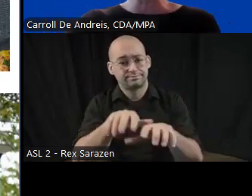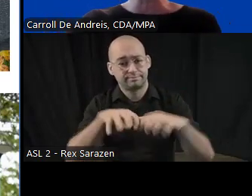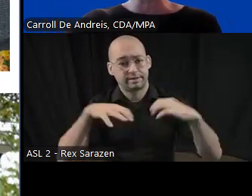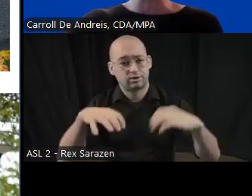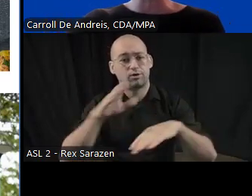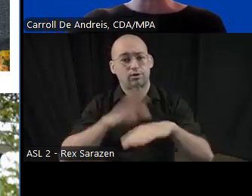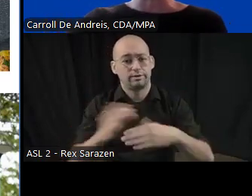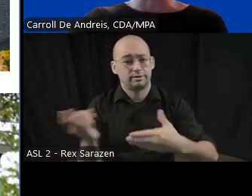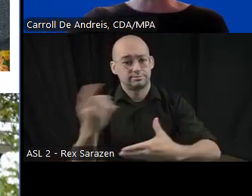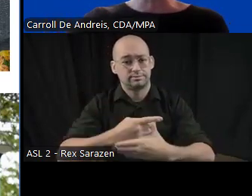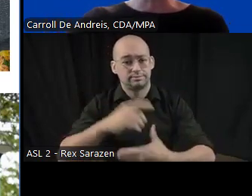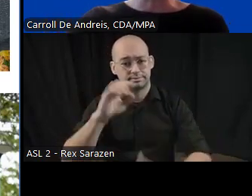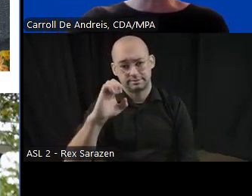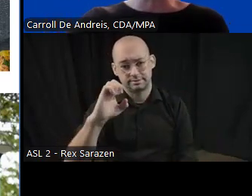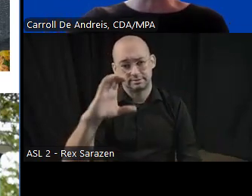EACAD,